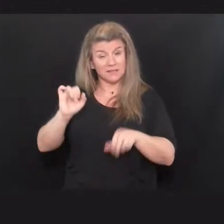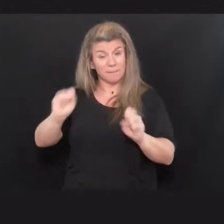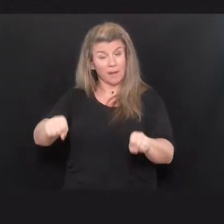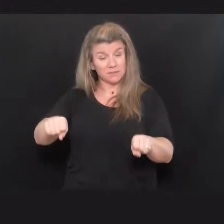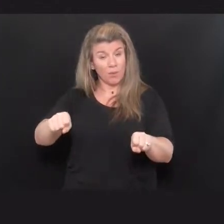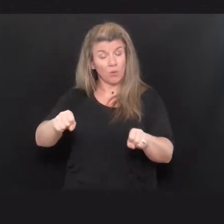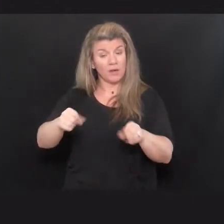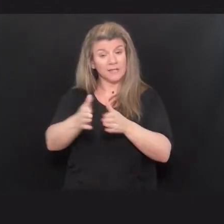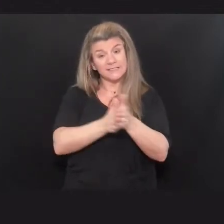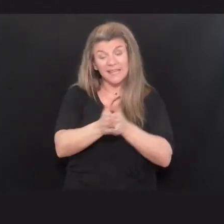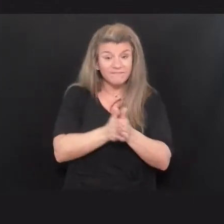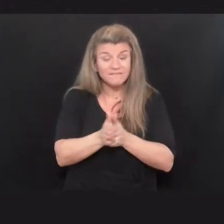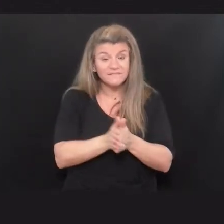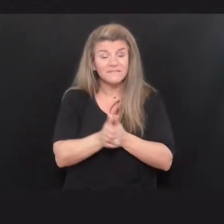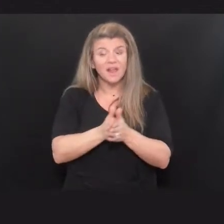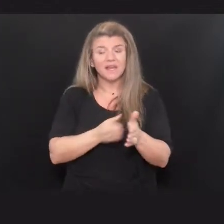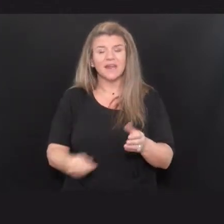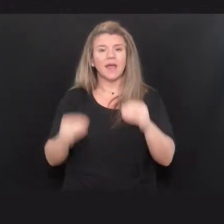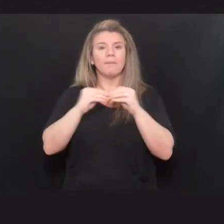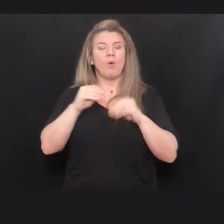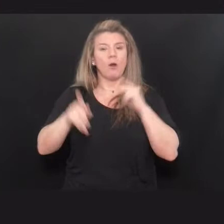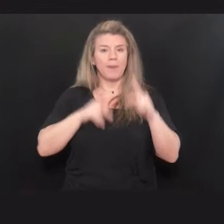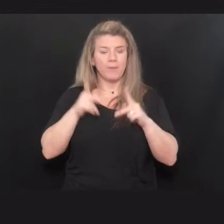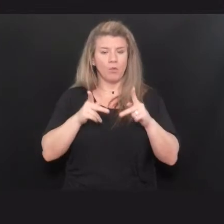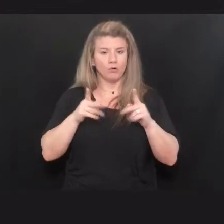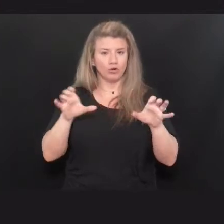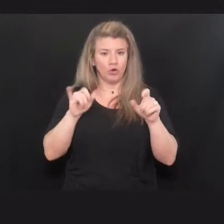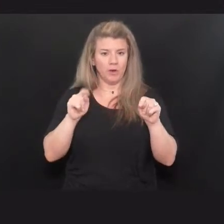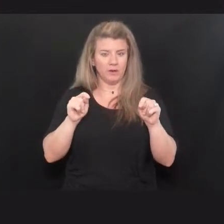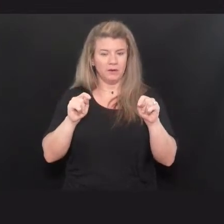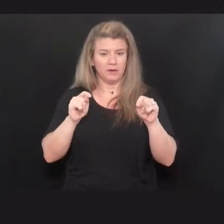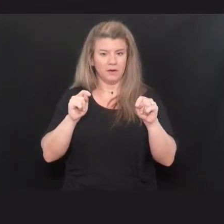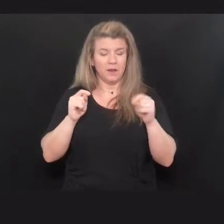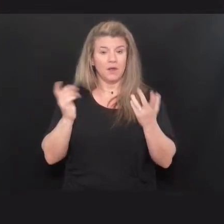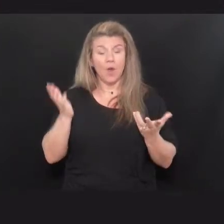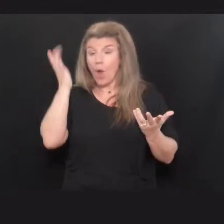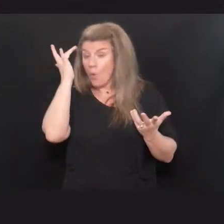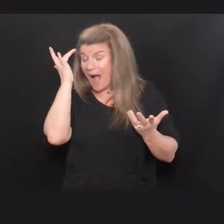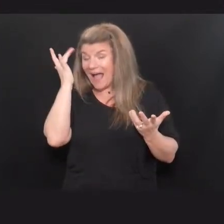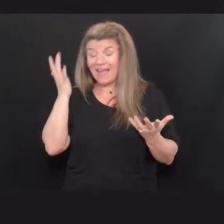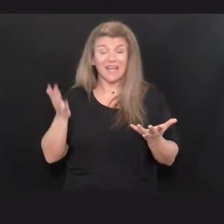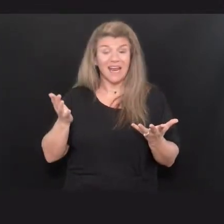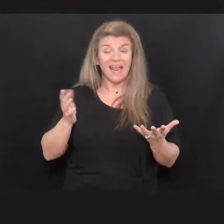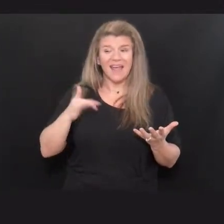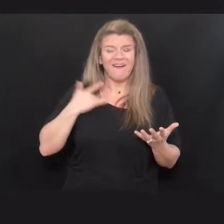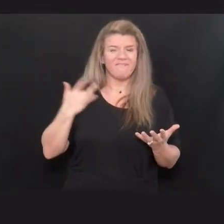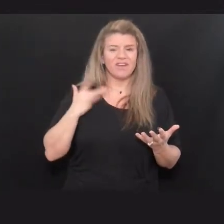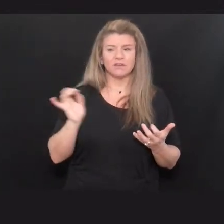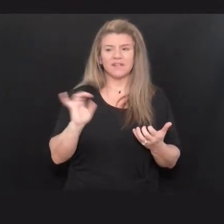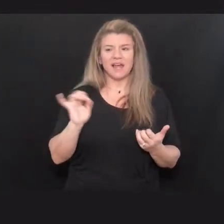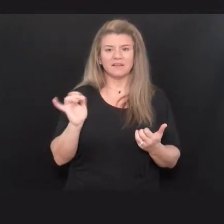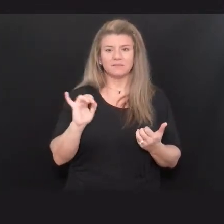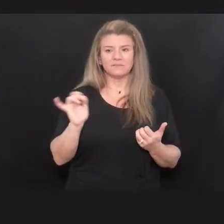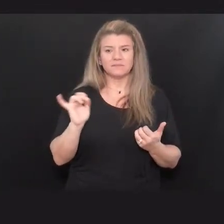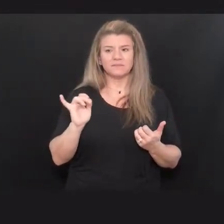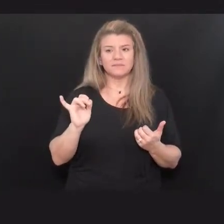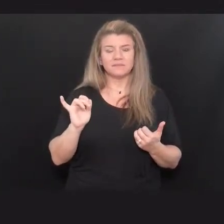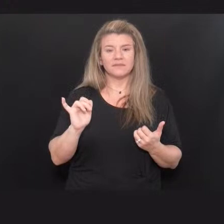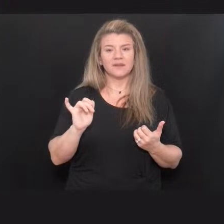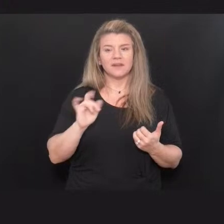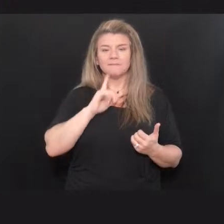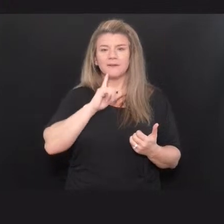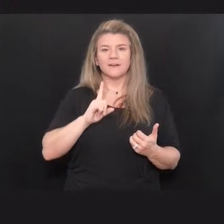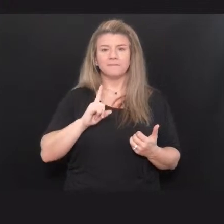possible incentive to get more people overall to take the vaccine? Because it feels like there's a temperature